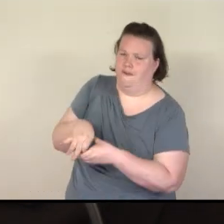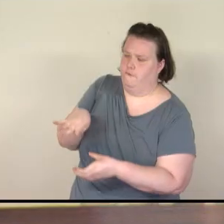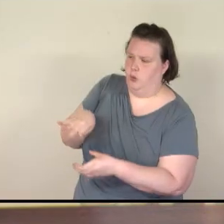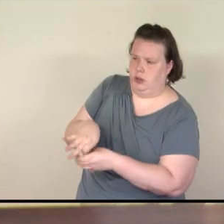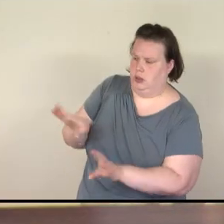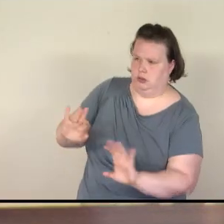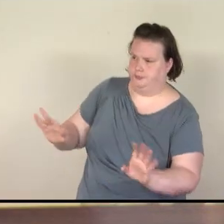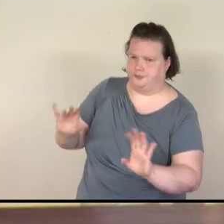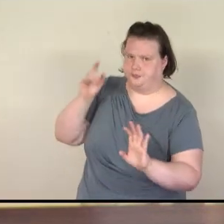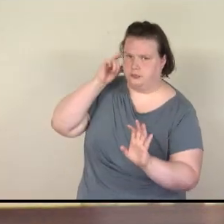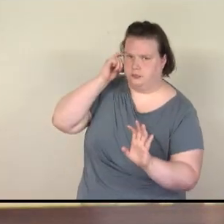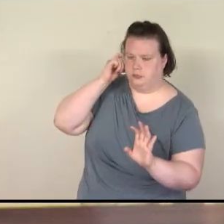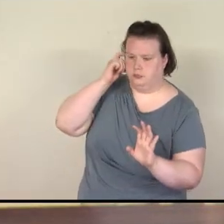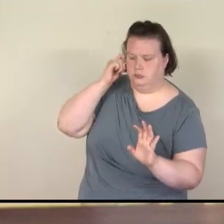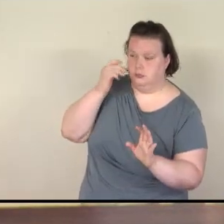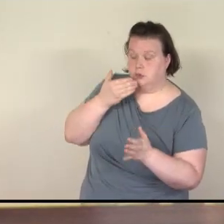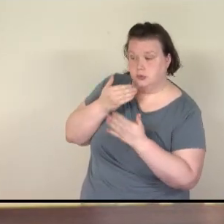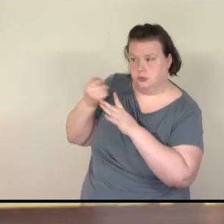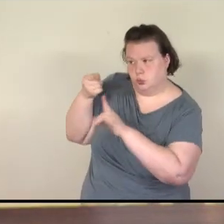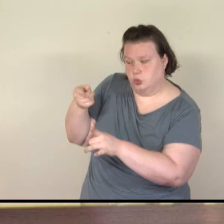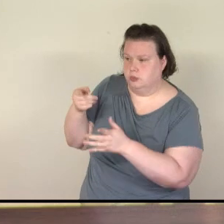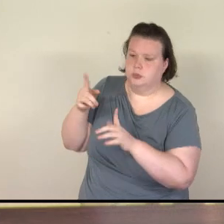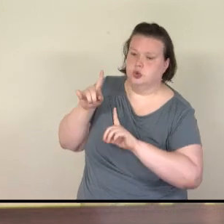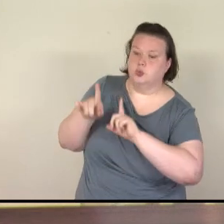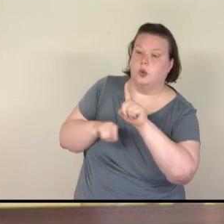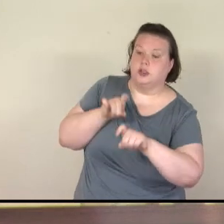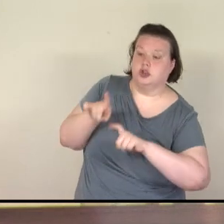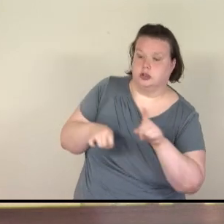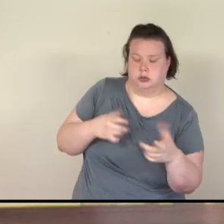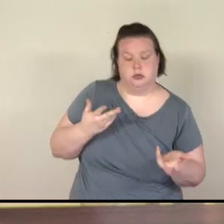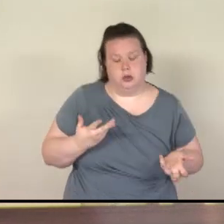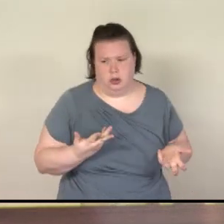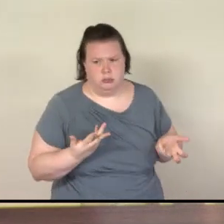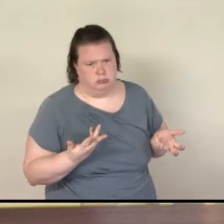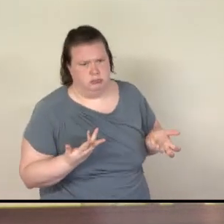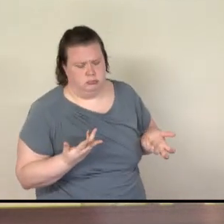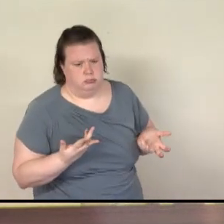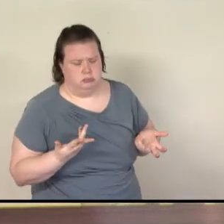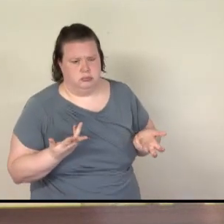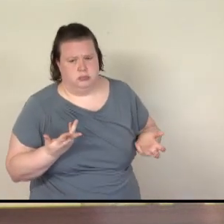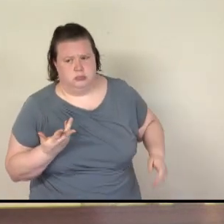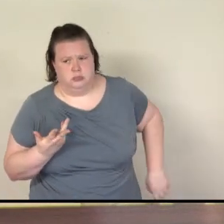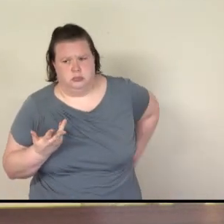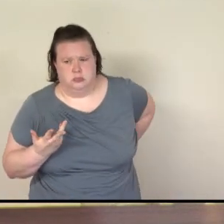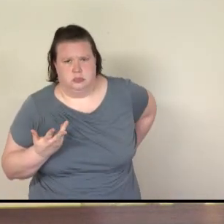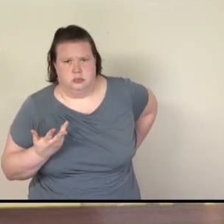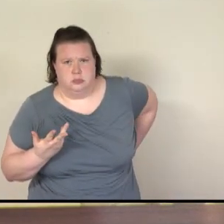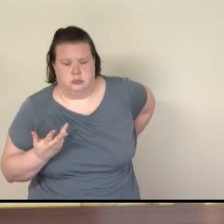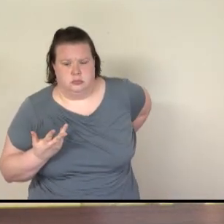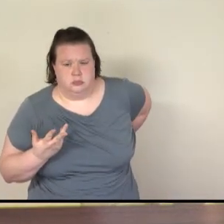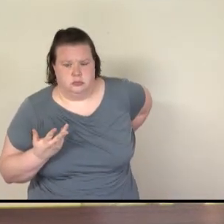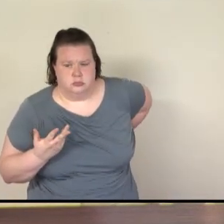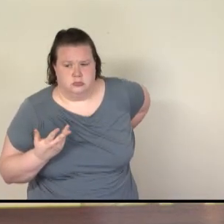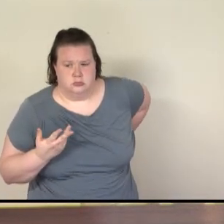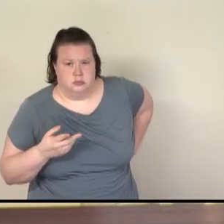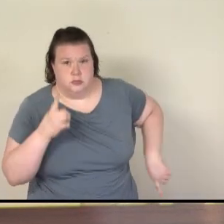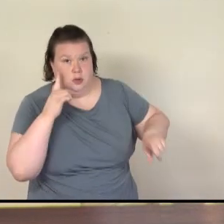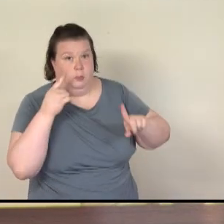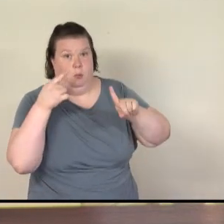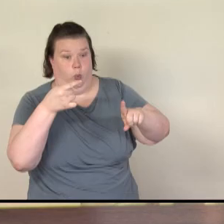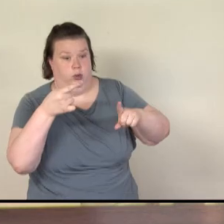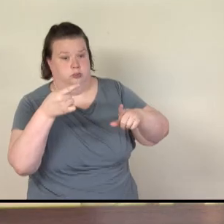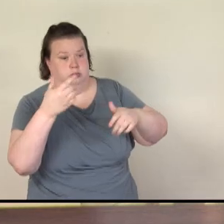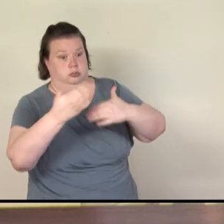voting. That's a great point too. But even question. But certainly, I mean, the be-all, end-all is